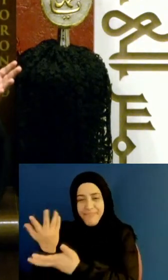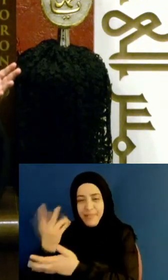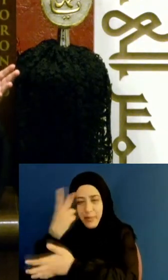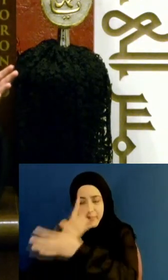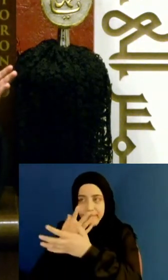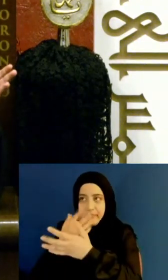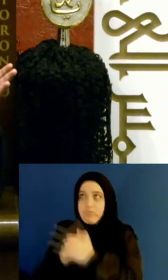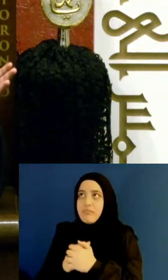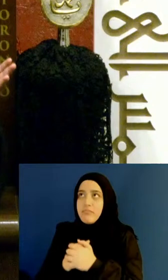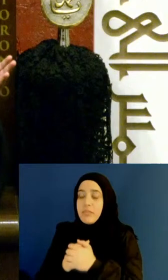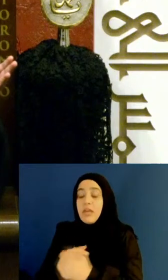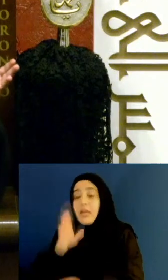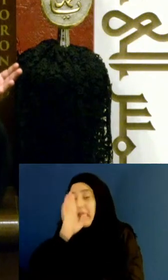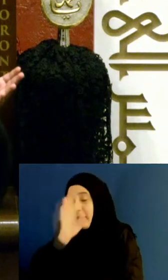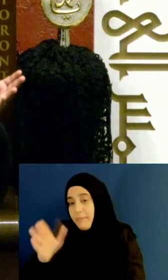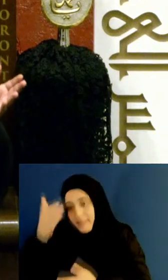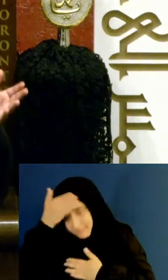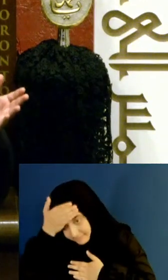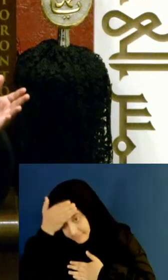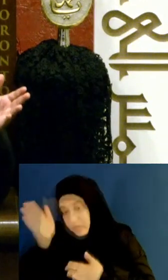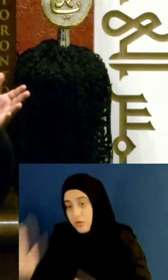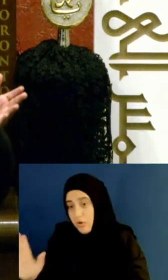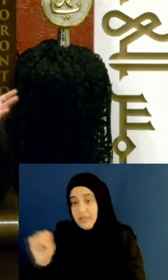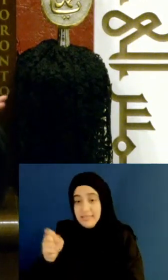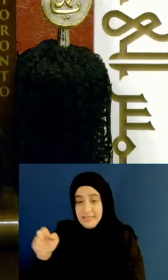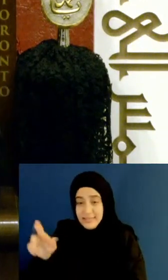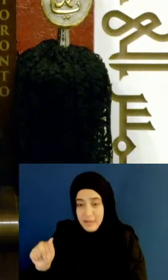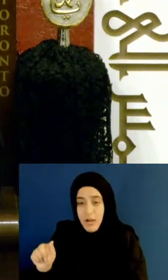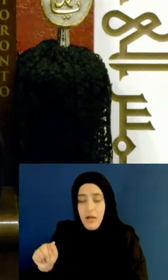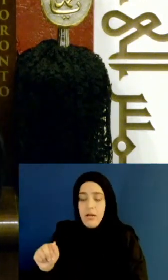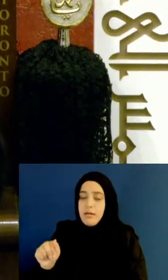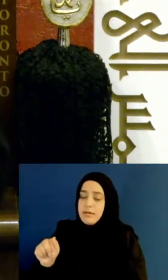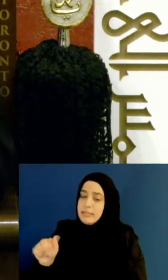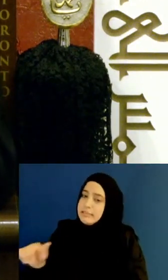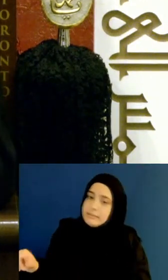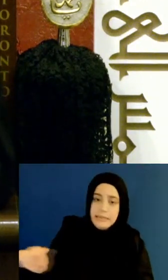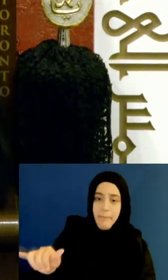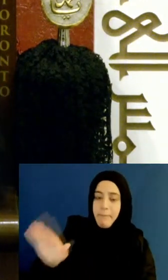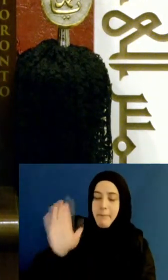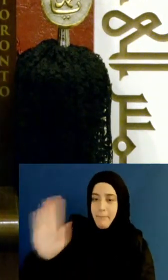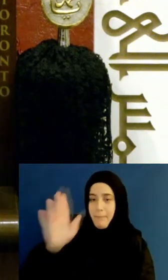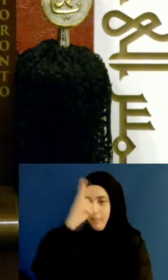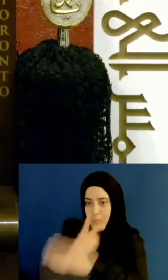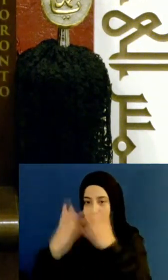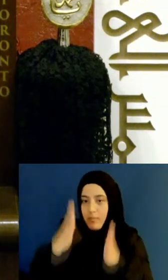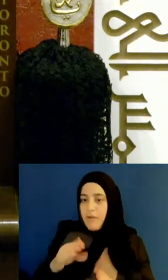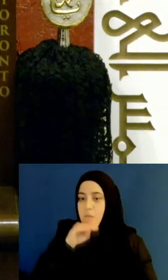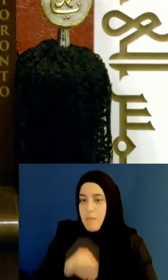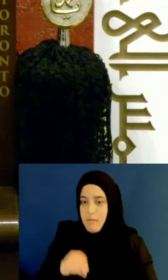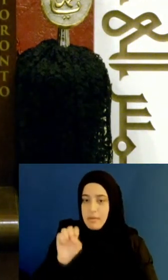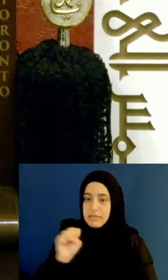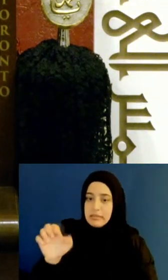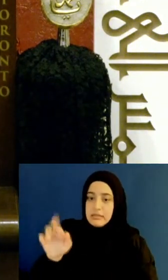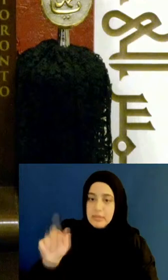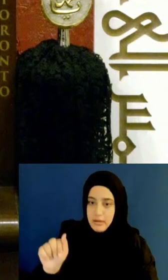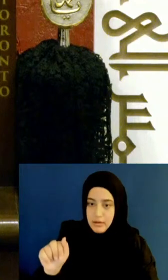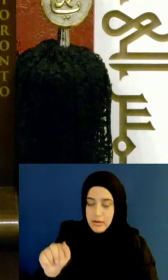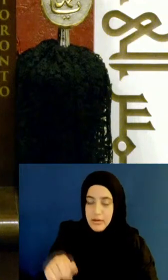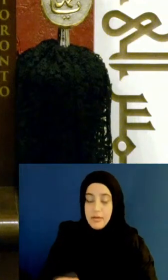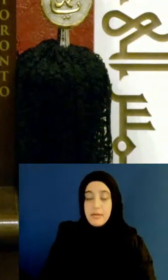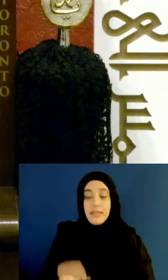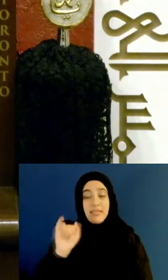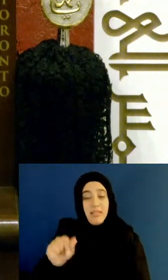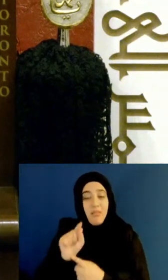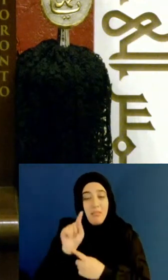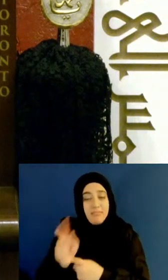equality between different human beings. The minute they come into the fold of Ashhadu an la ilaha illallah, Ashhadu